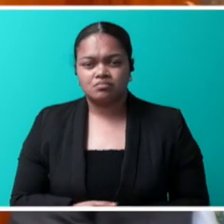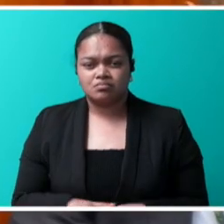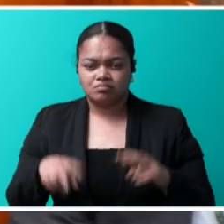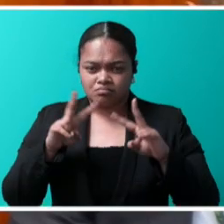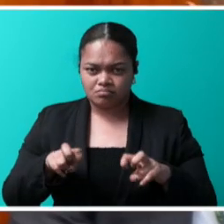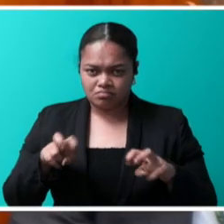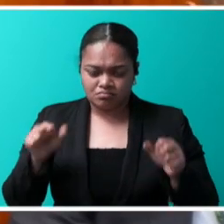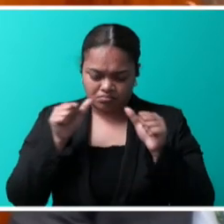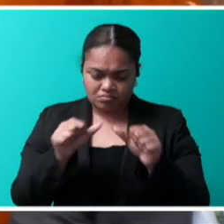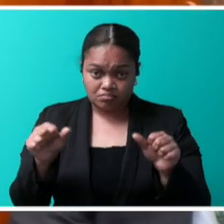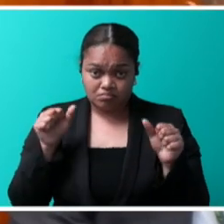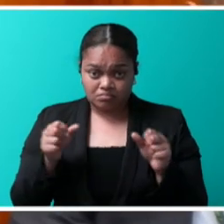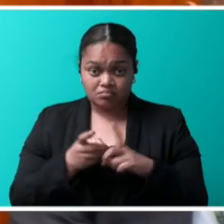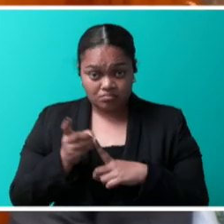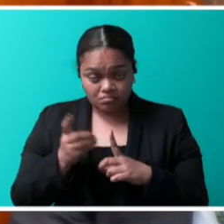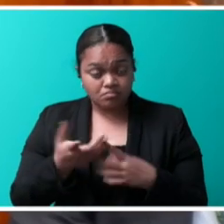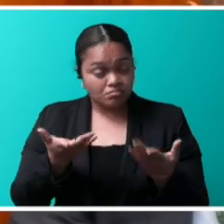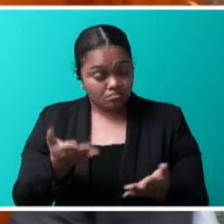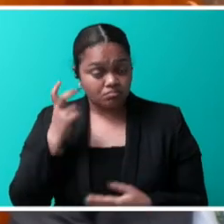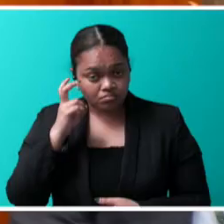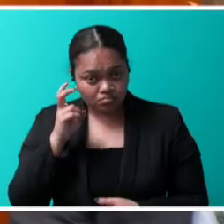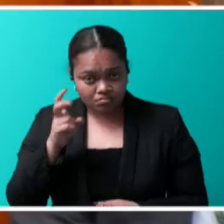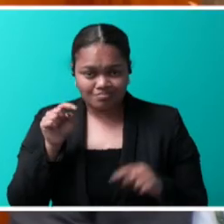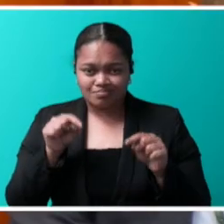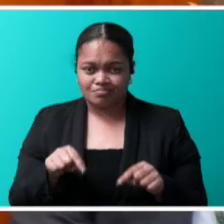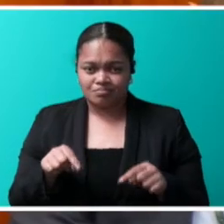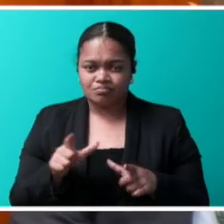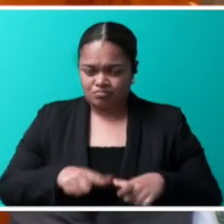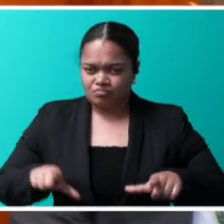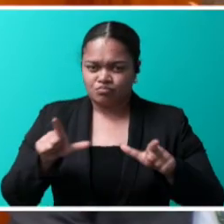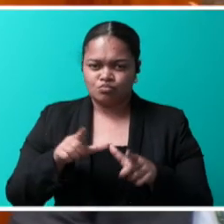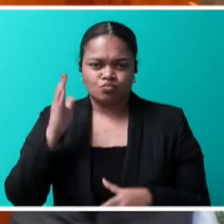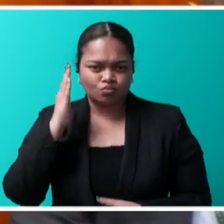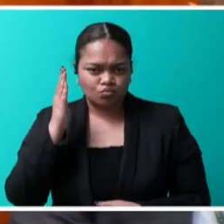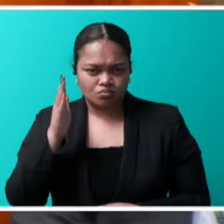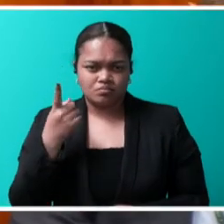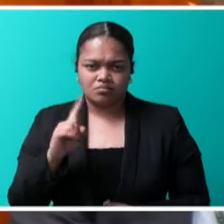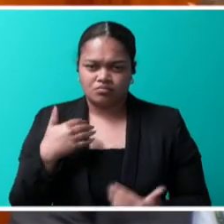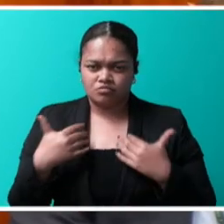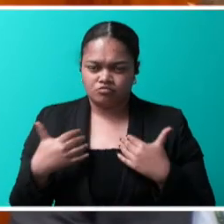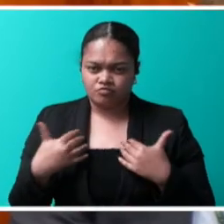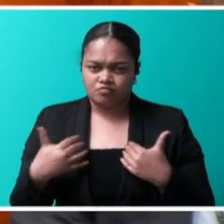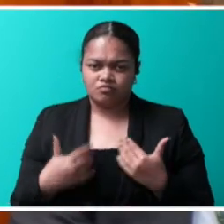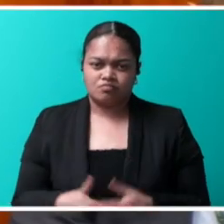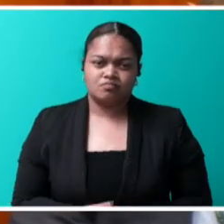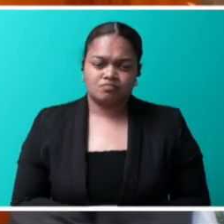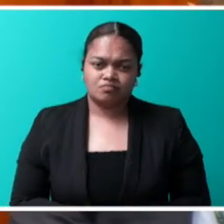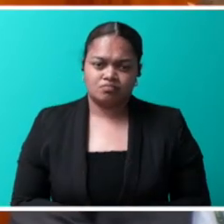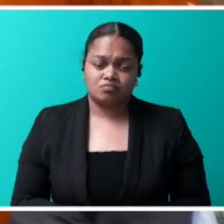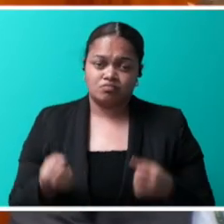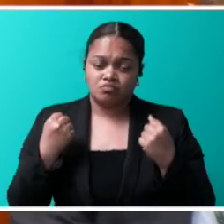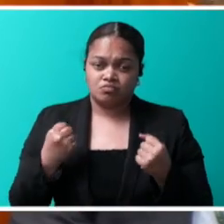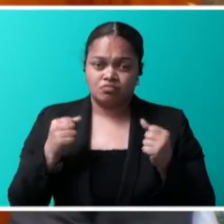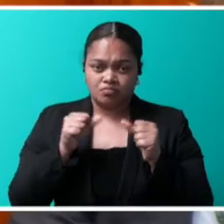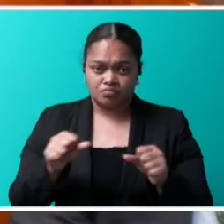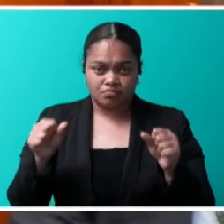agriculture development are being trained here in our local schools and universities. A strong agriculture